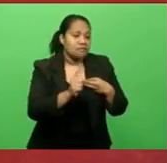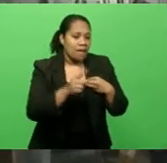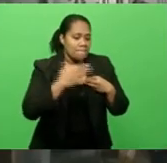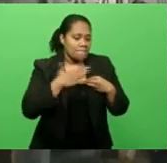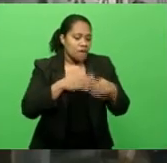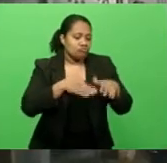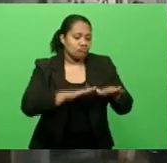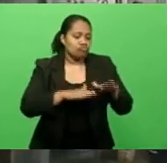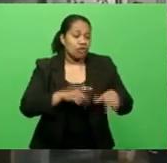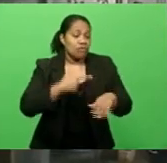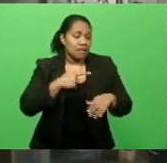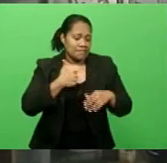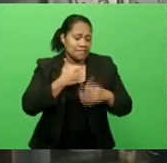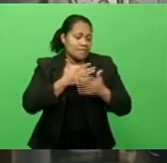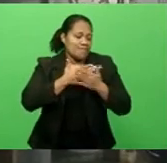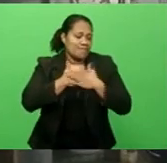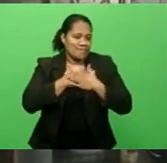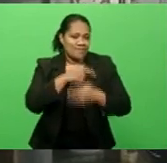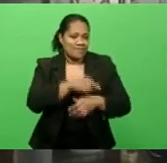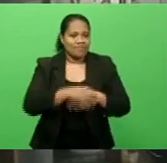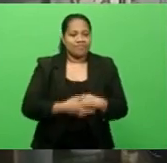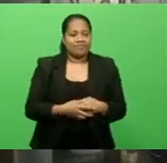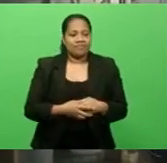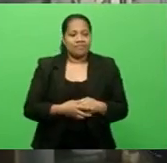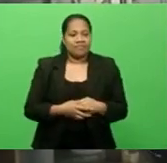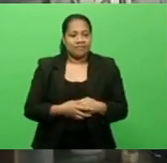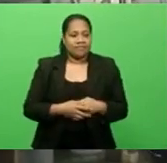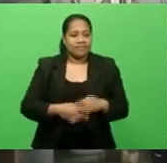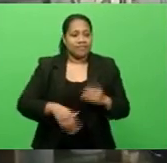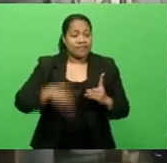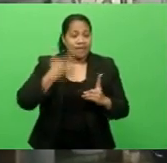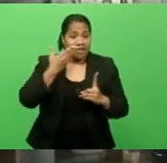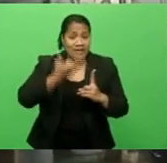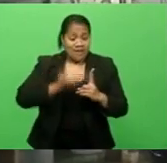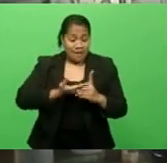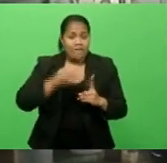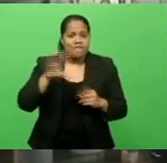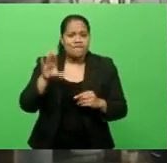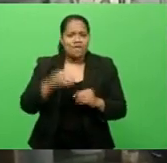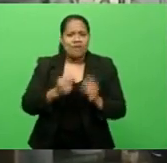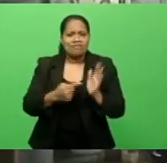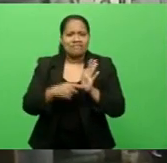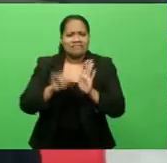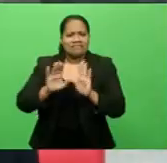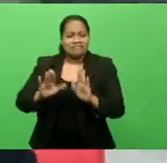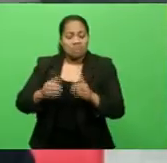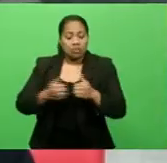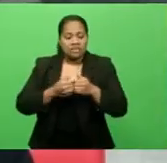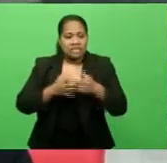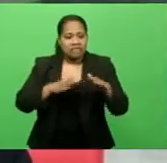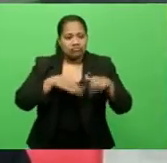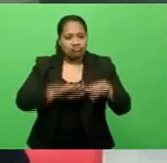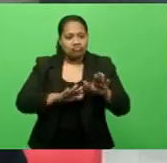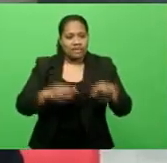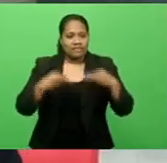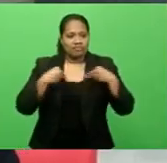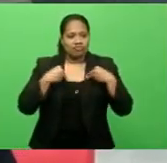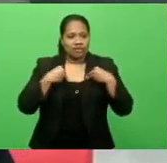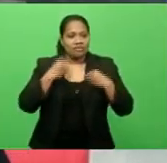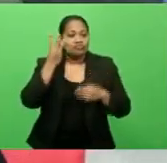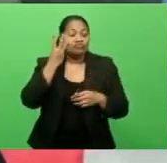loved it. Originally from Namboreni Walu, Namena in Tailevu, she started by sewing dresses for women in her